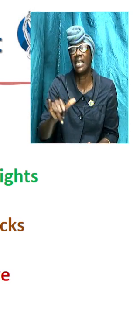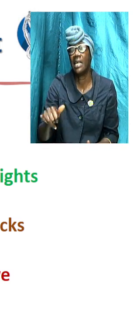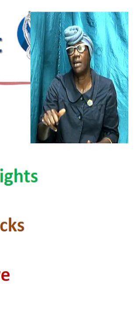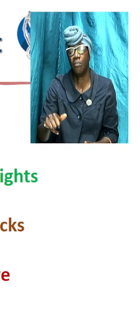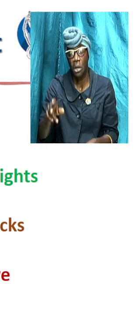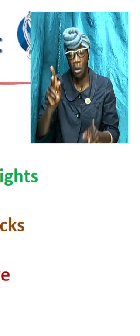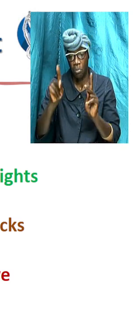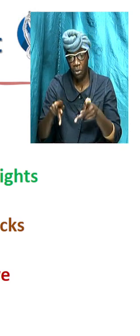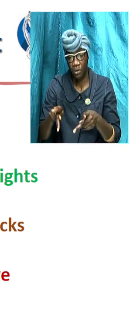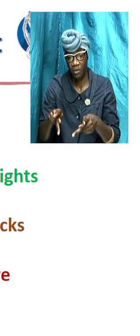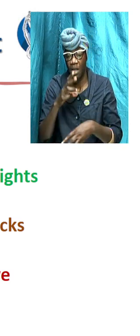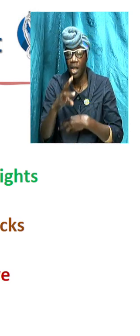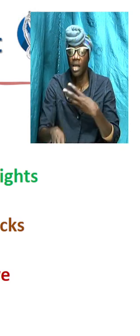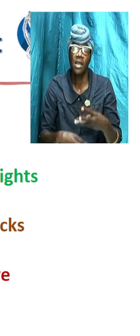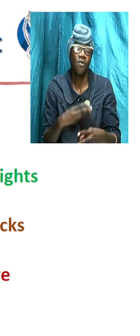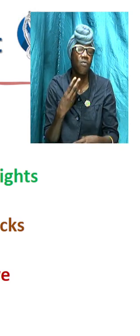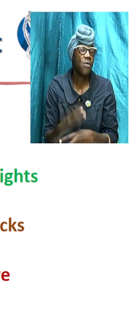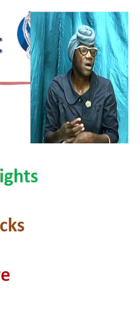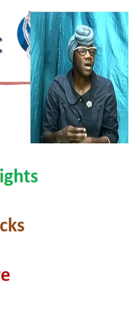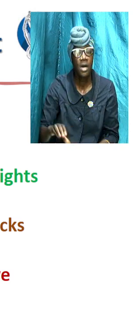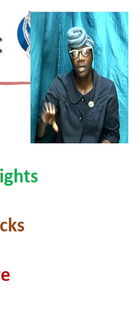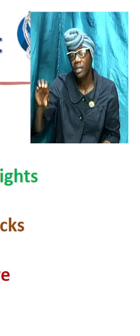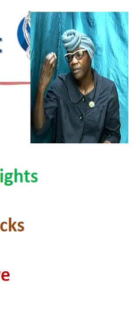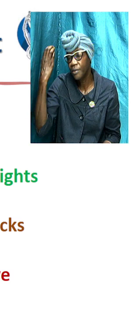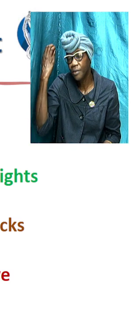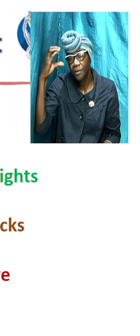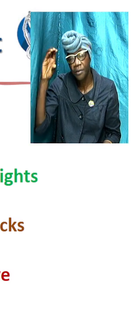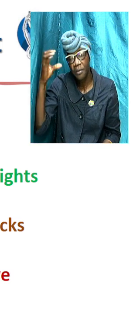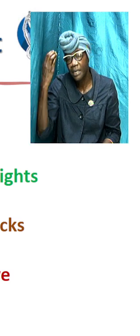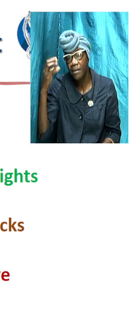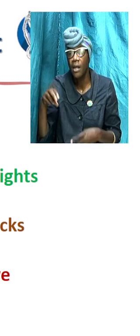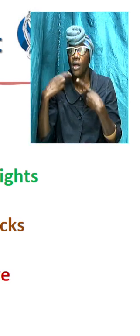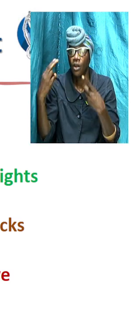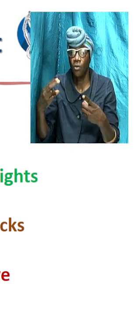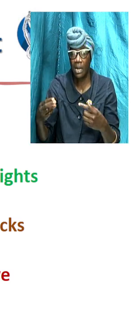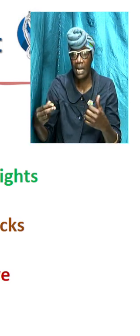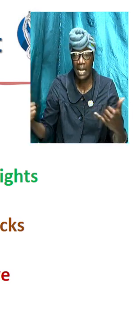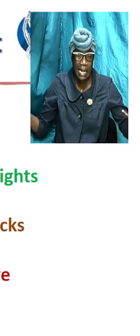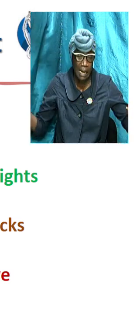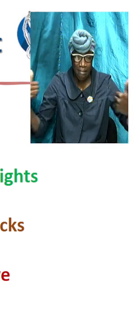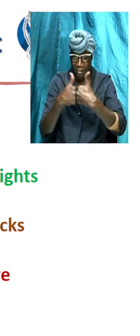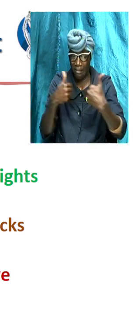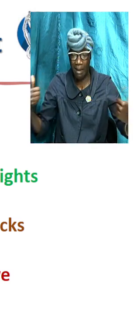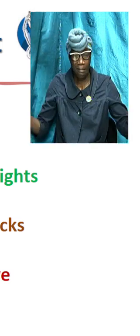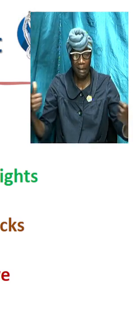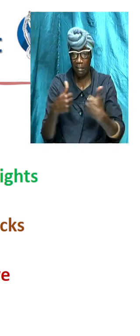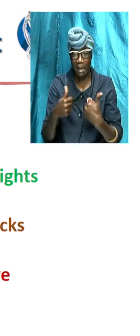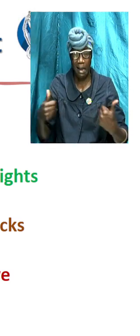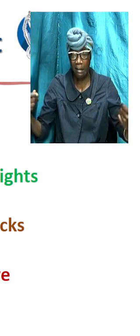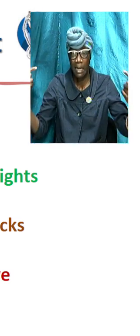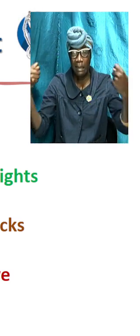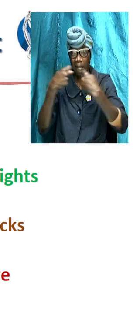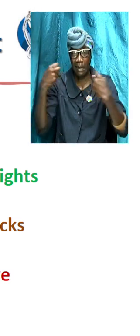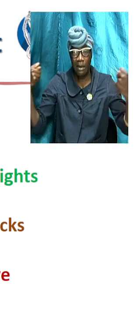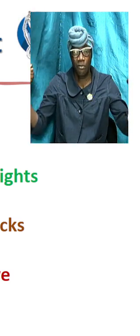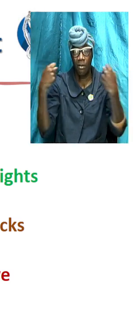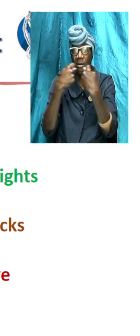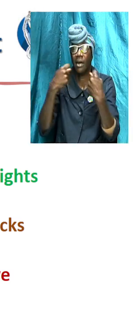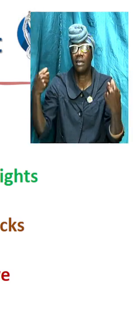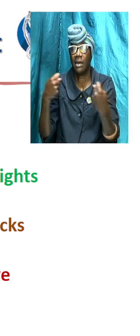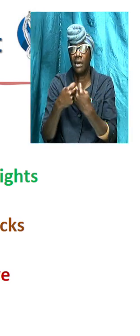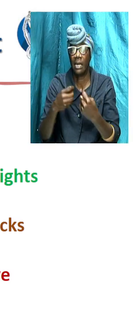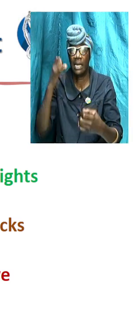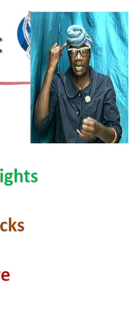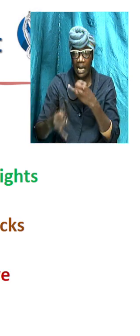crazy. We look at stuff like the terrorist attack. Several terrorist attacks has taken place in the last